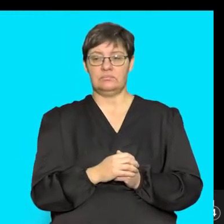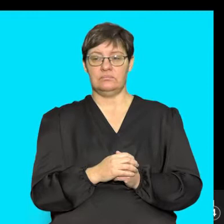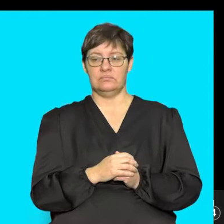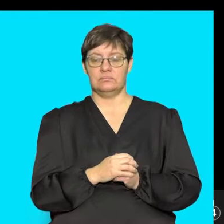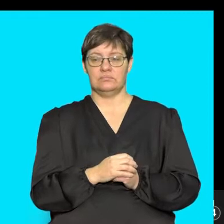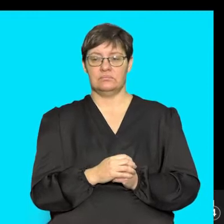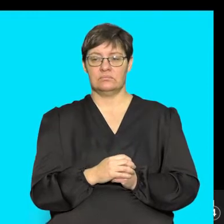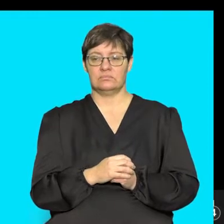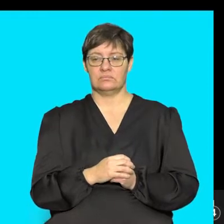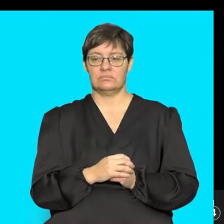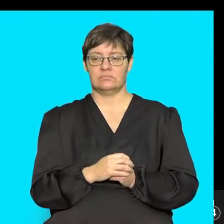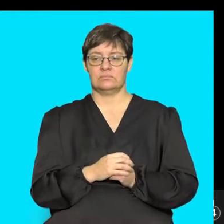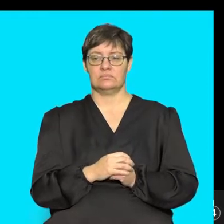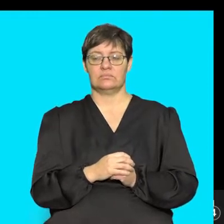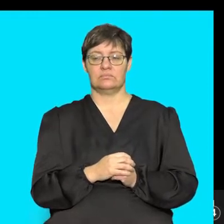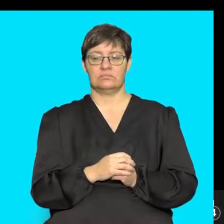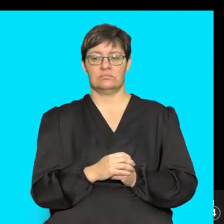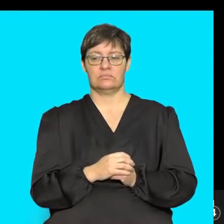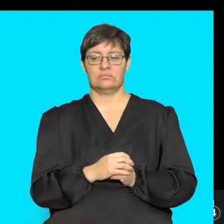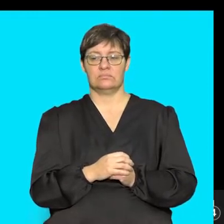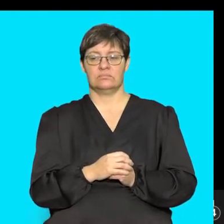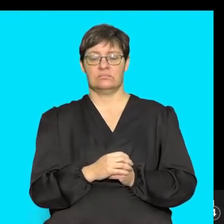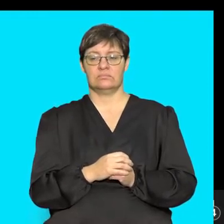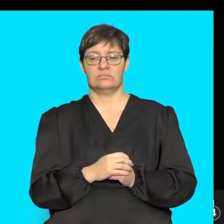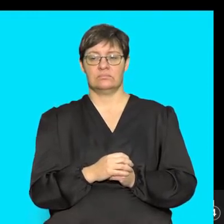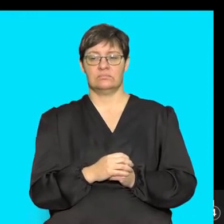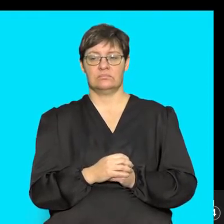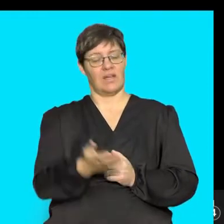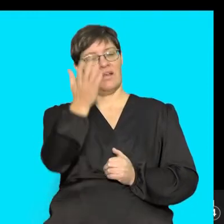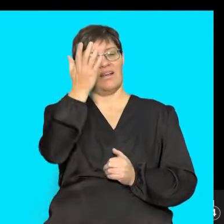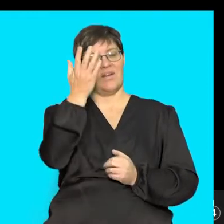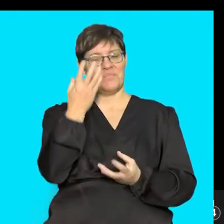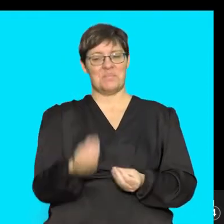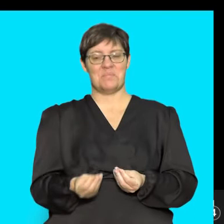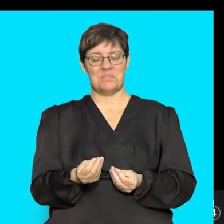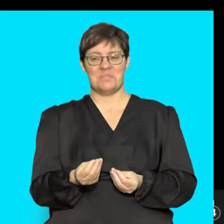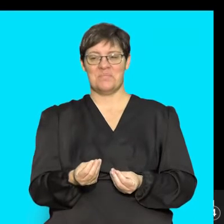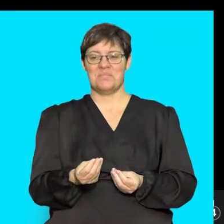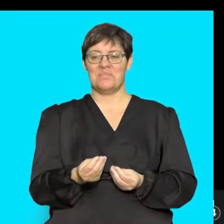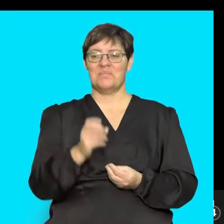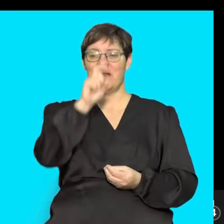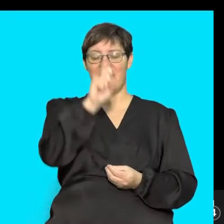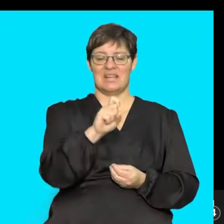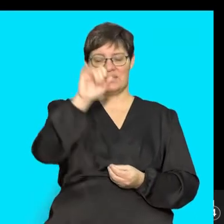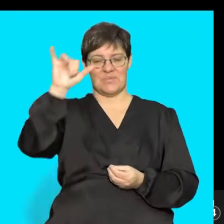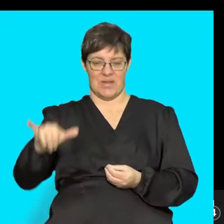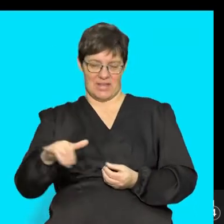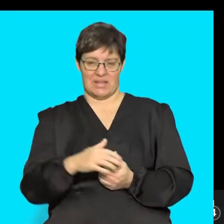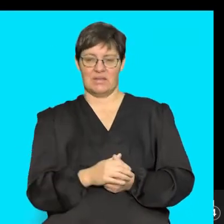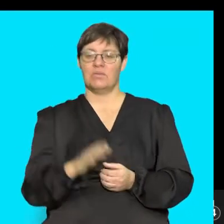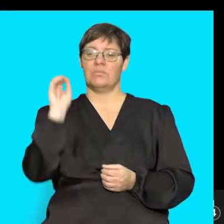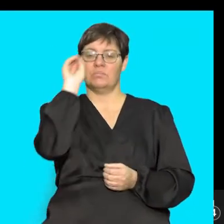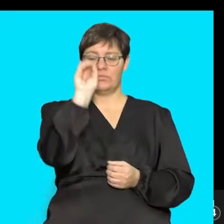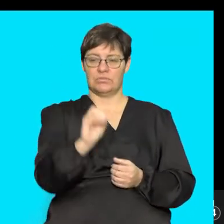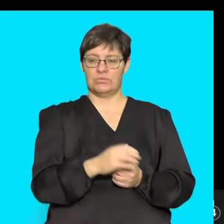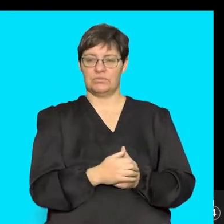there. I can see A plus B times X. There I'm getting my X and Y.